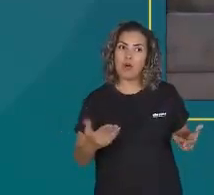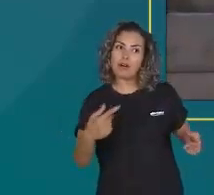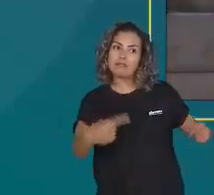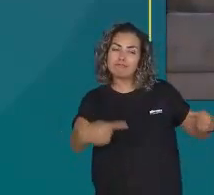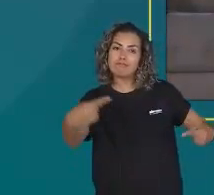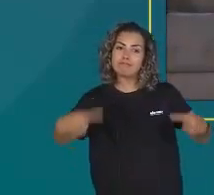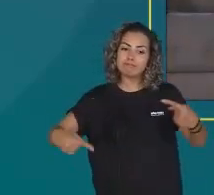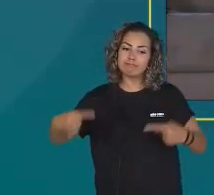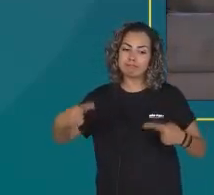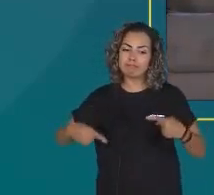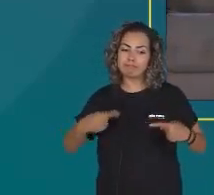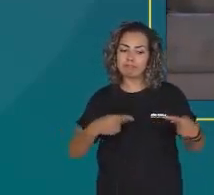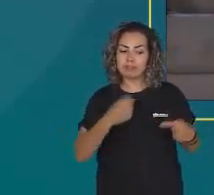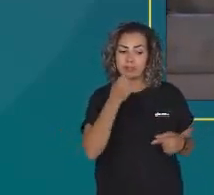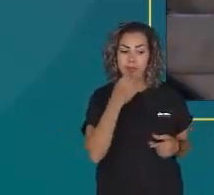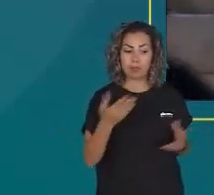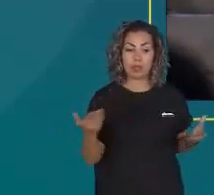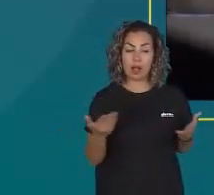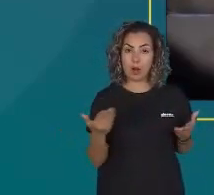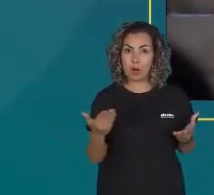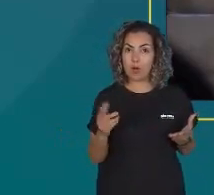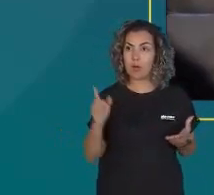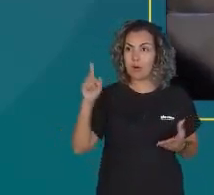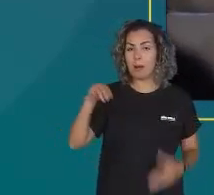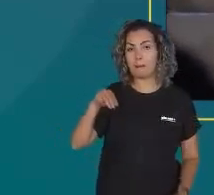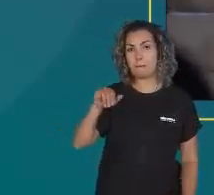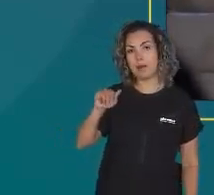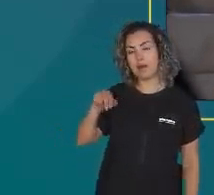I'm just coming actually from Manaus here